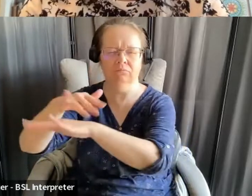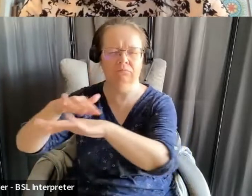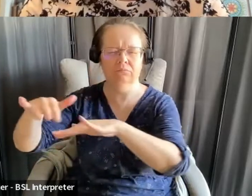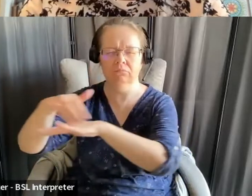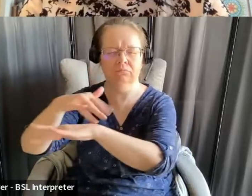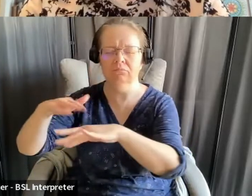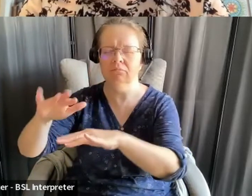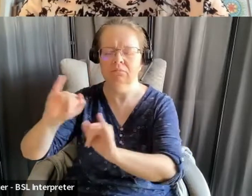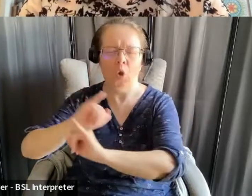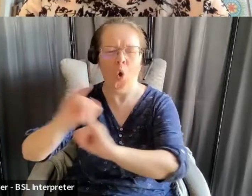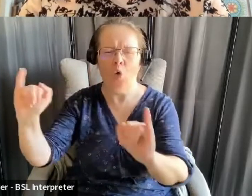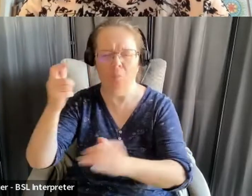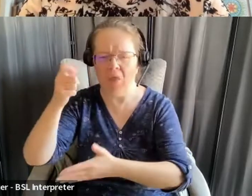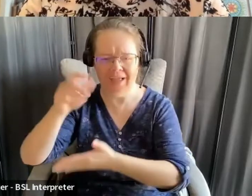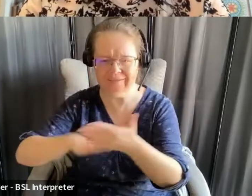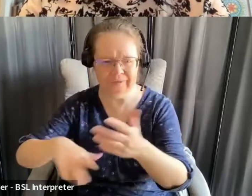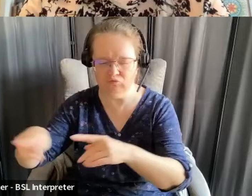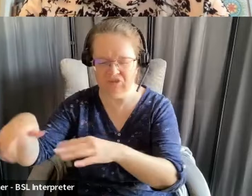unpleasant experience.